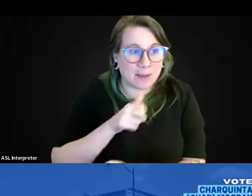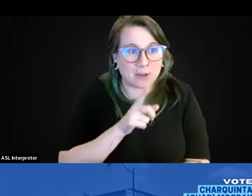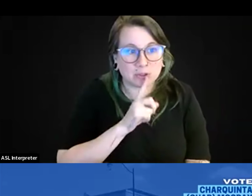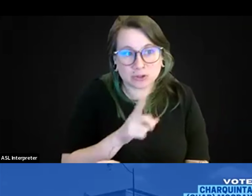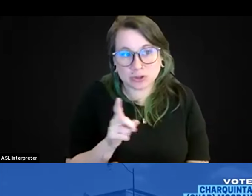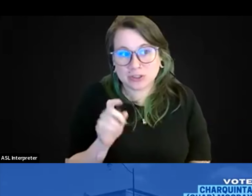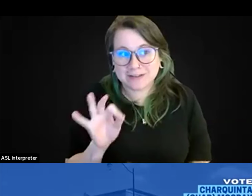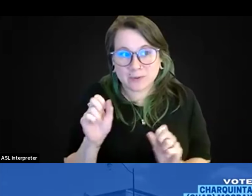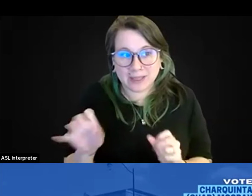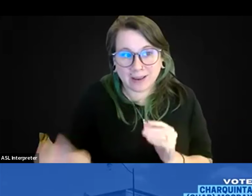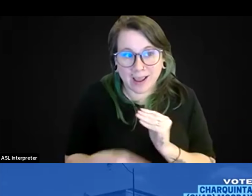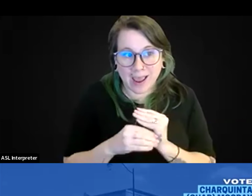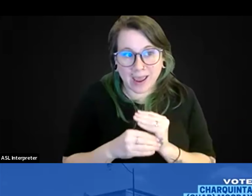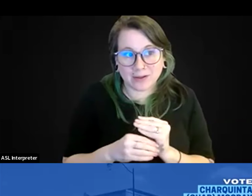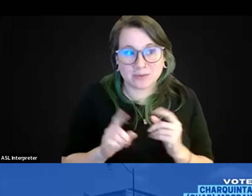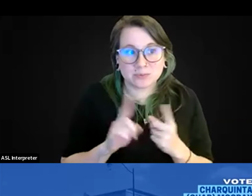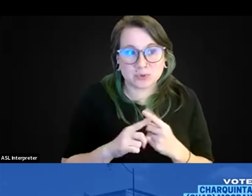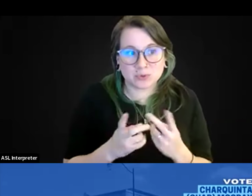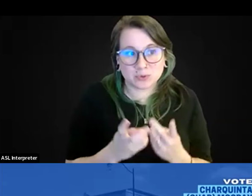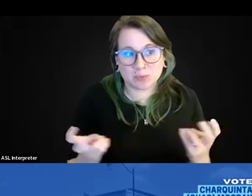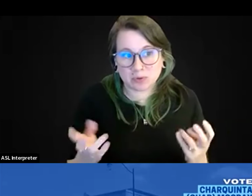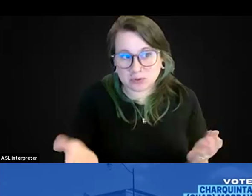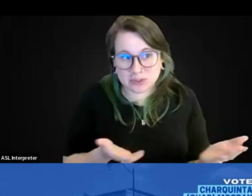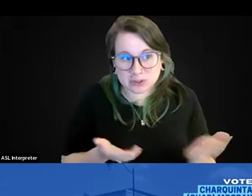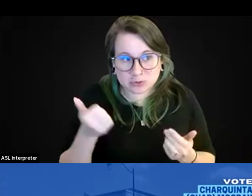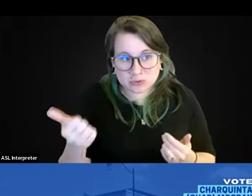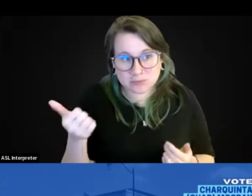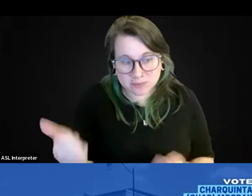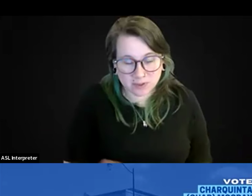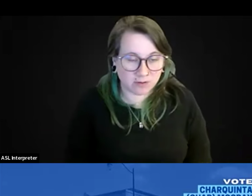into to introduce themselves.